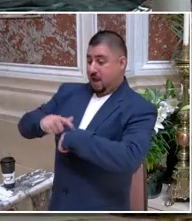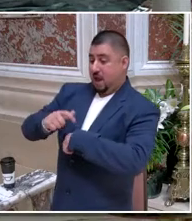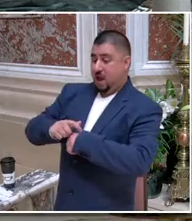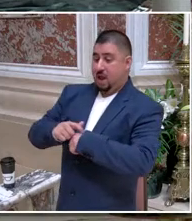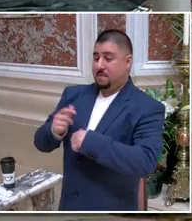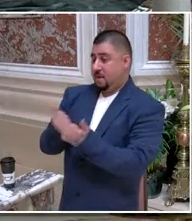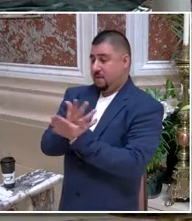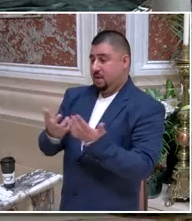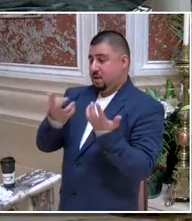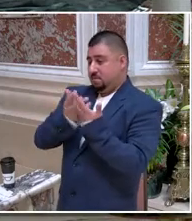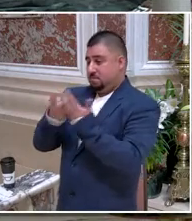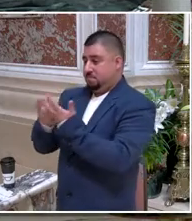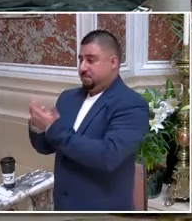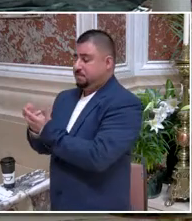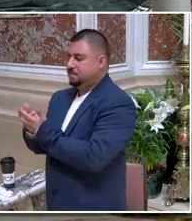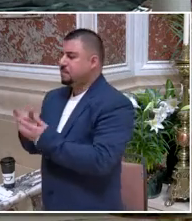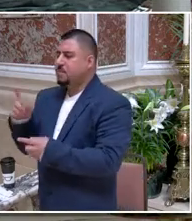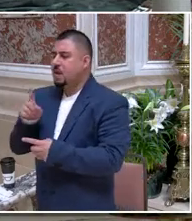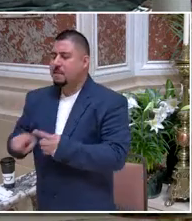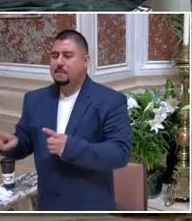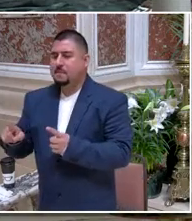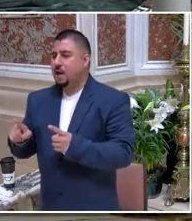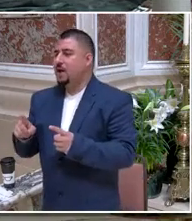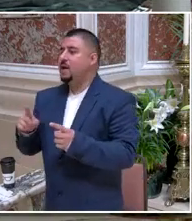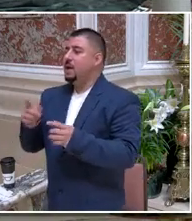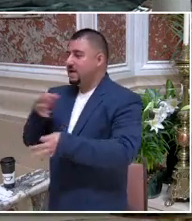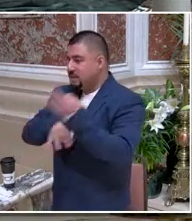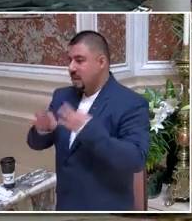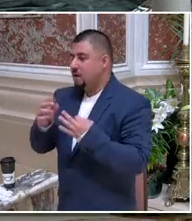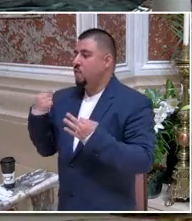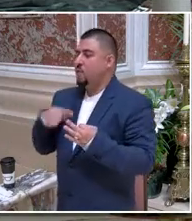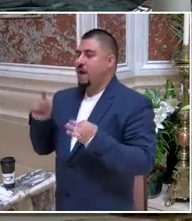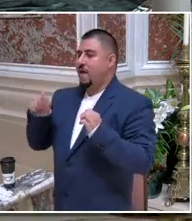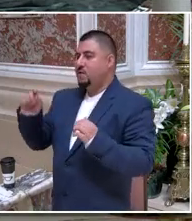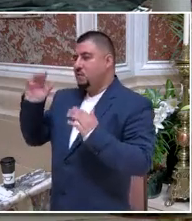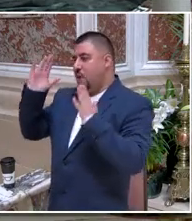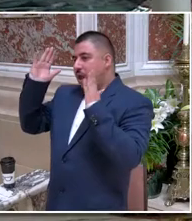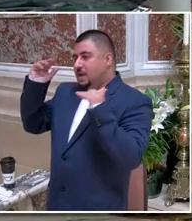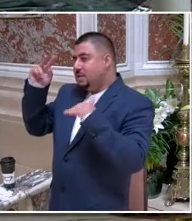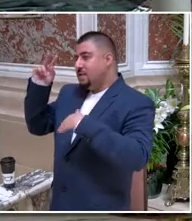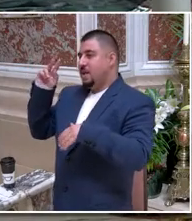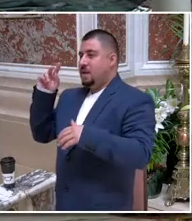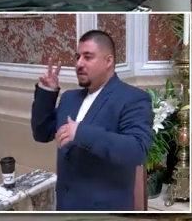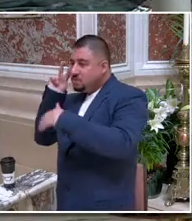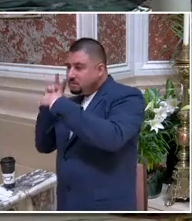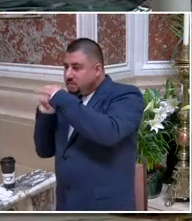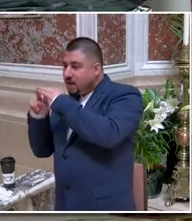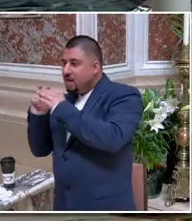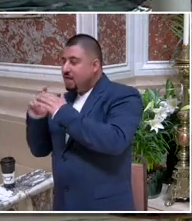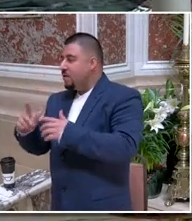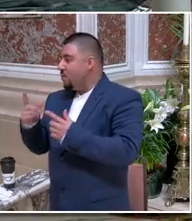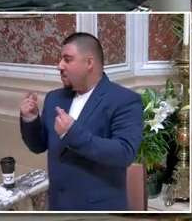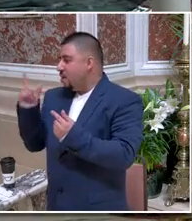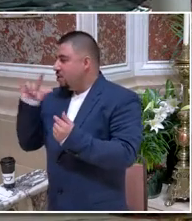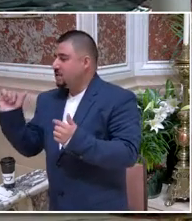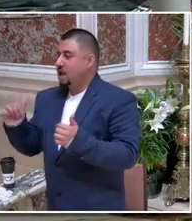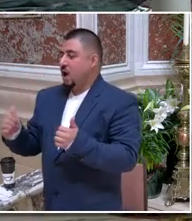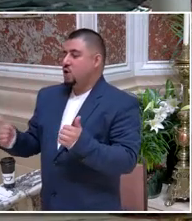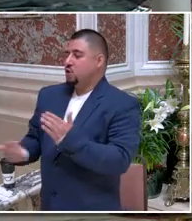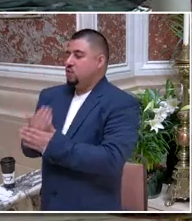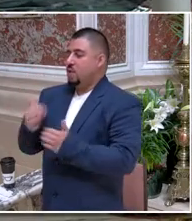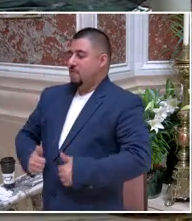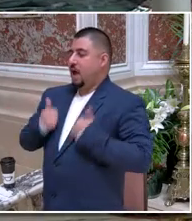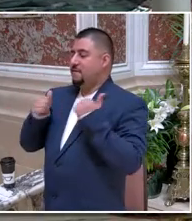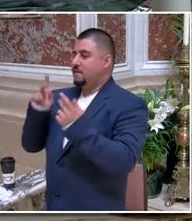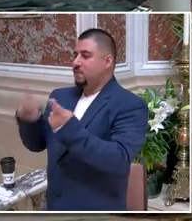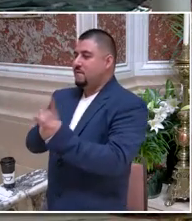more accurate, but to anticipate living in a new moment of perfection because of